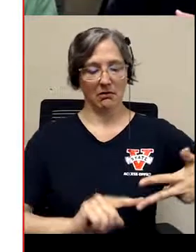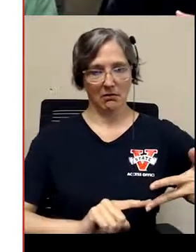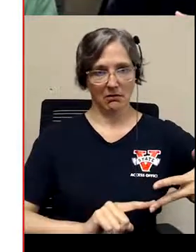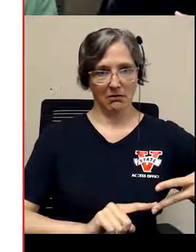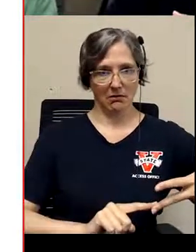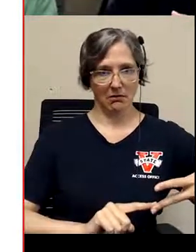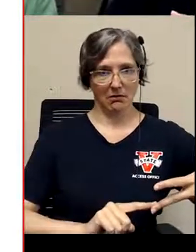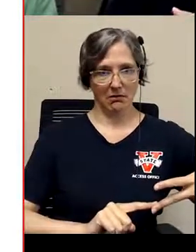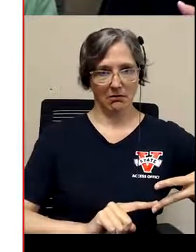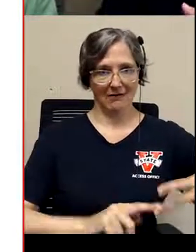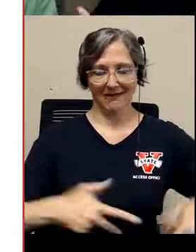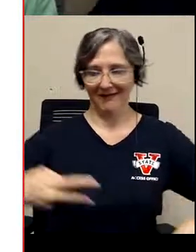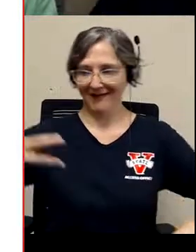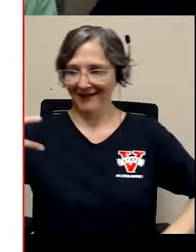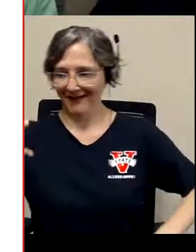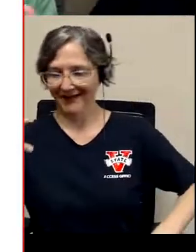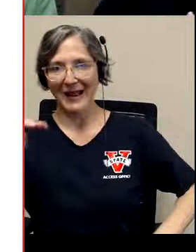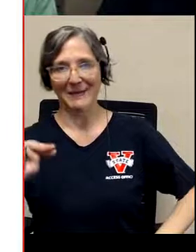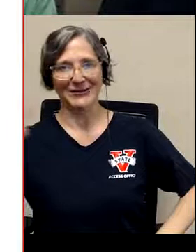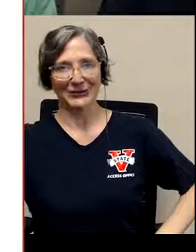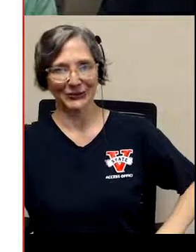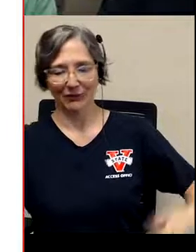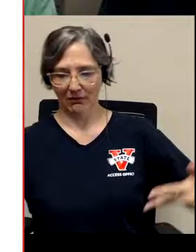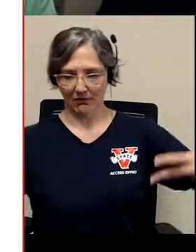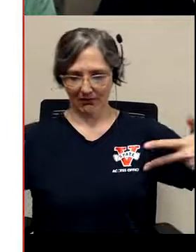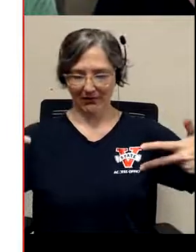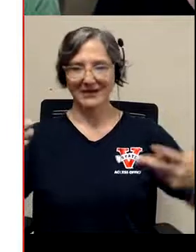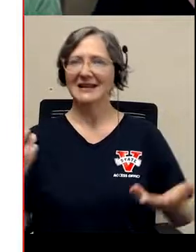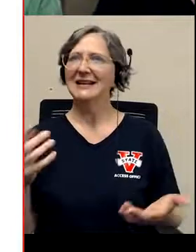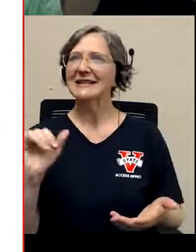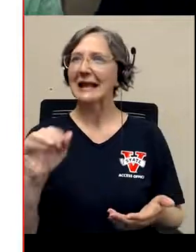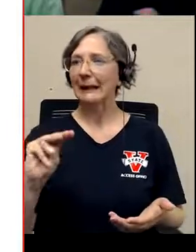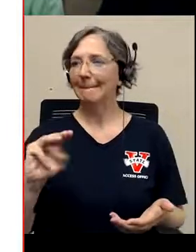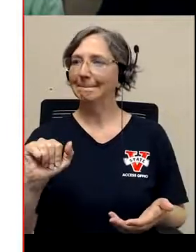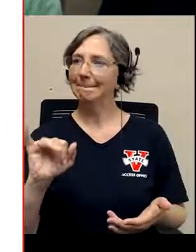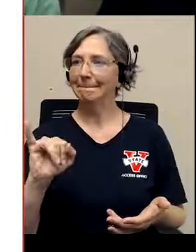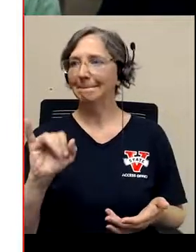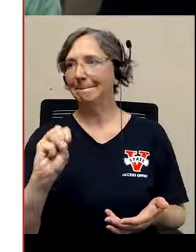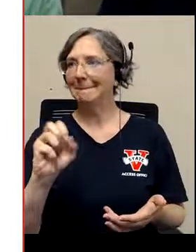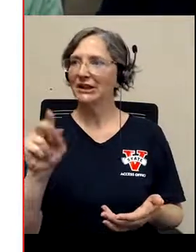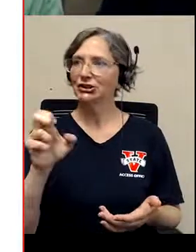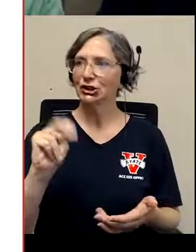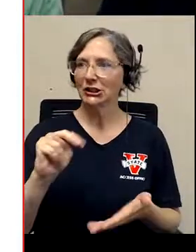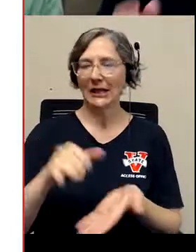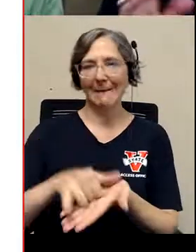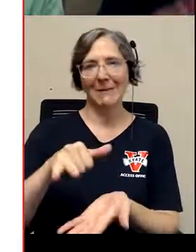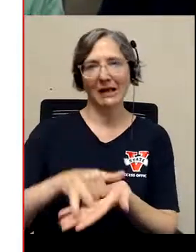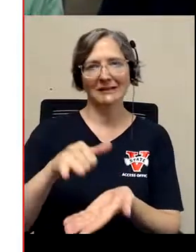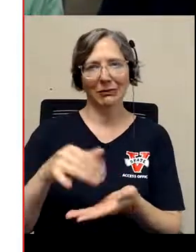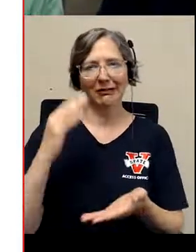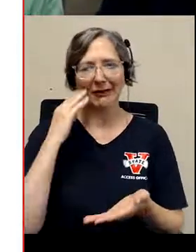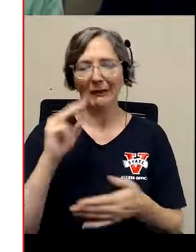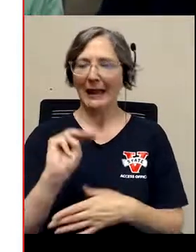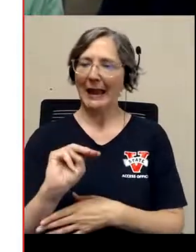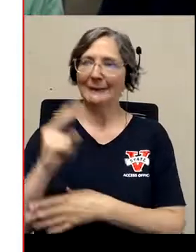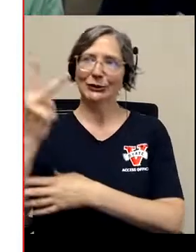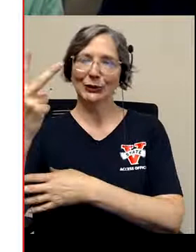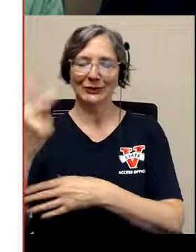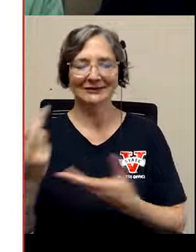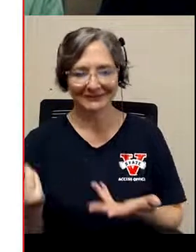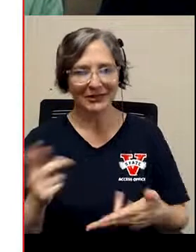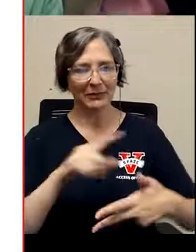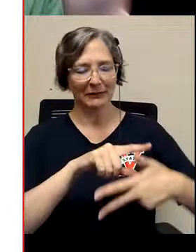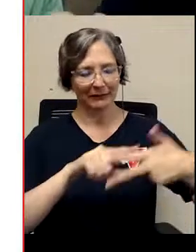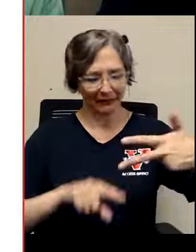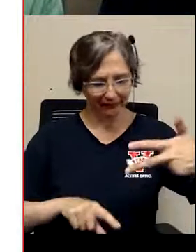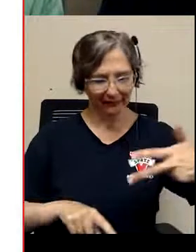the M2. Okay, it's kind of almost called Mission Impossible, the M2, you know. So we're going to look at all three of those, and then we're